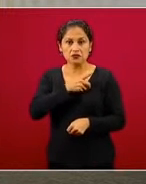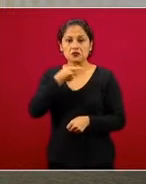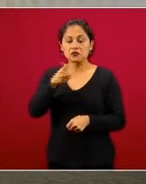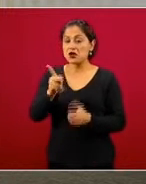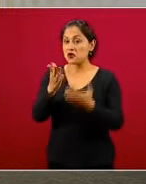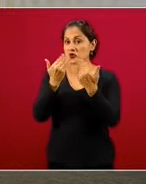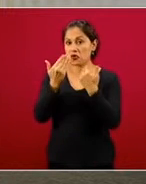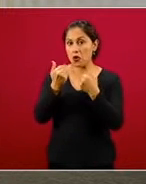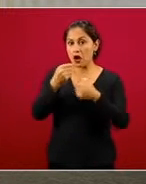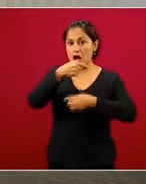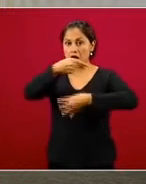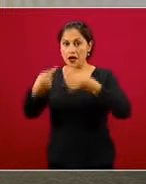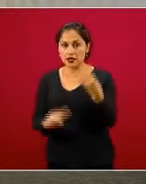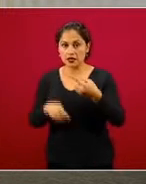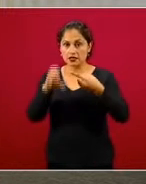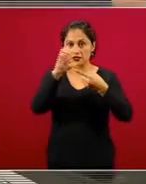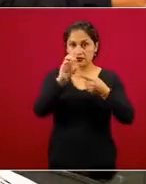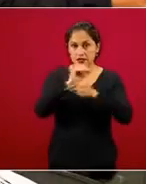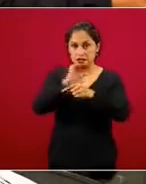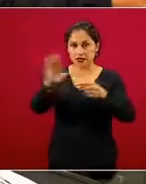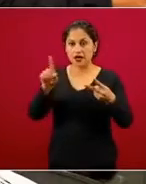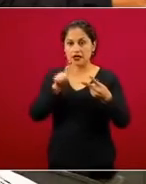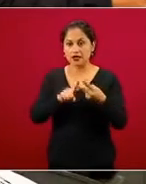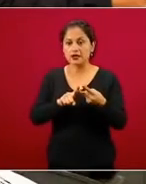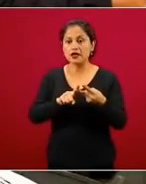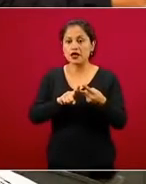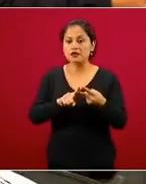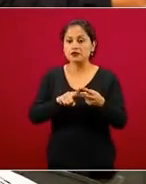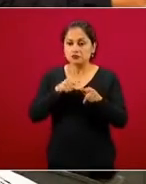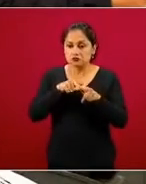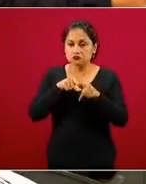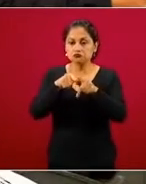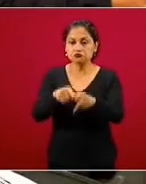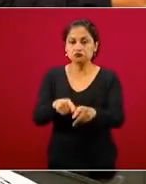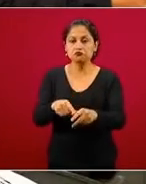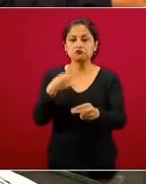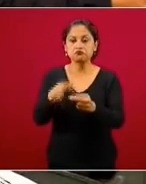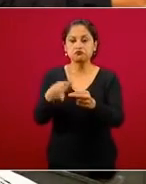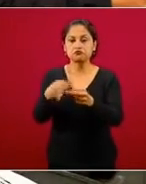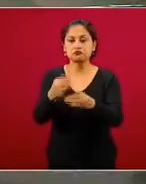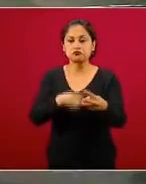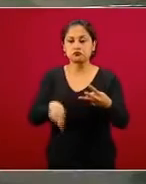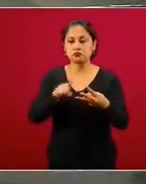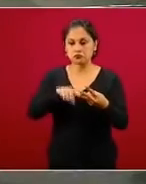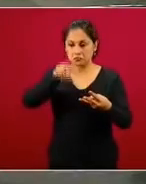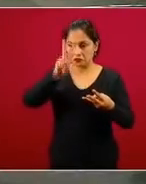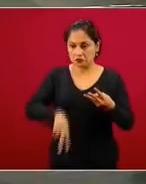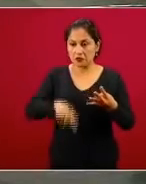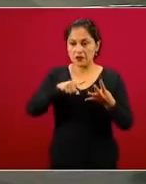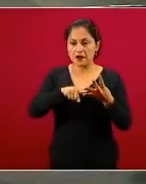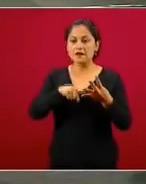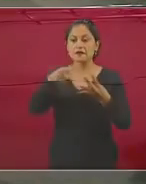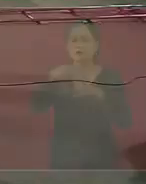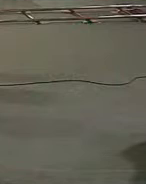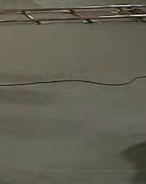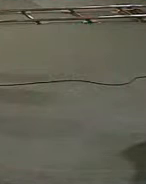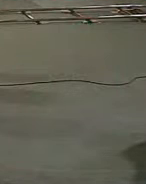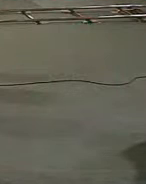it seems that you also don't have the 4 C's: clarity, consistency,